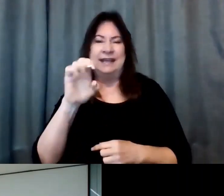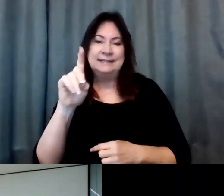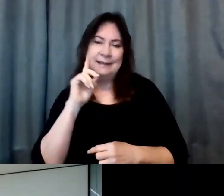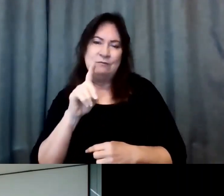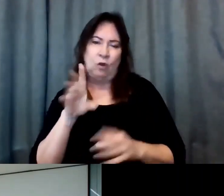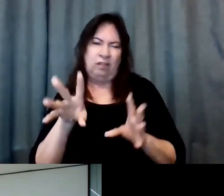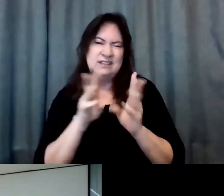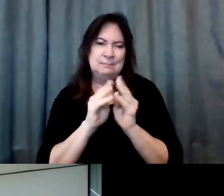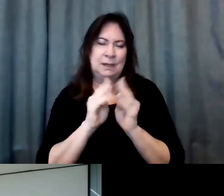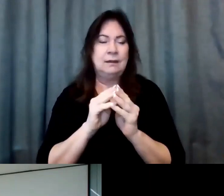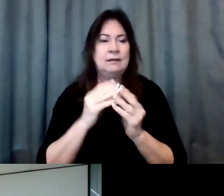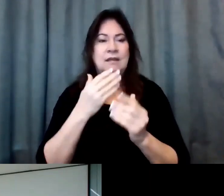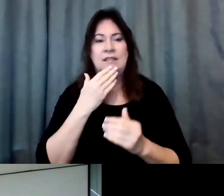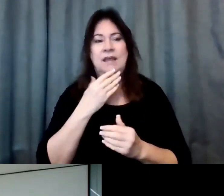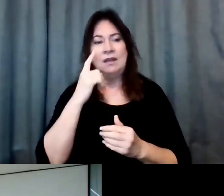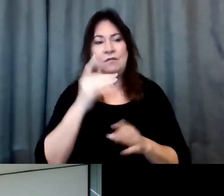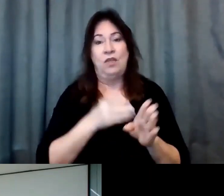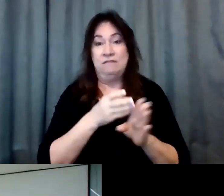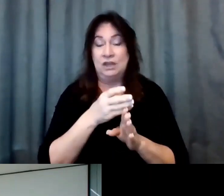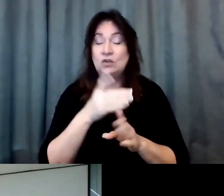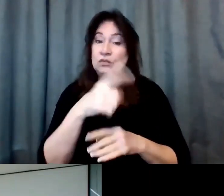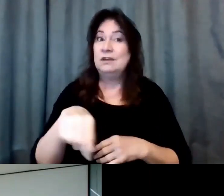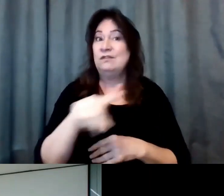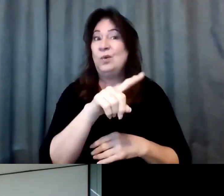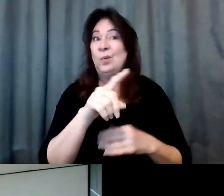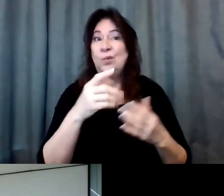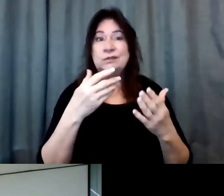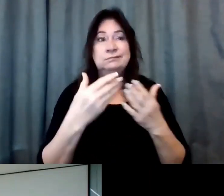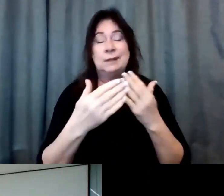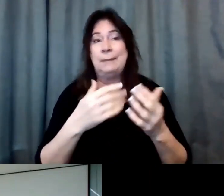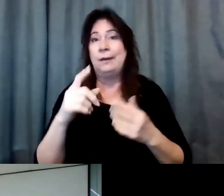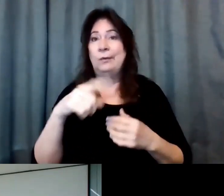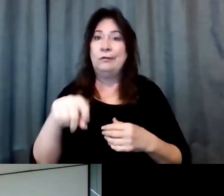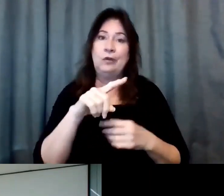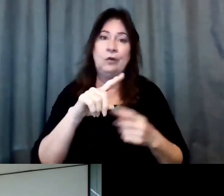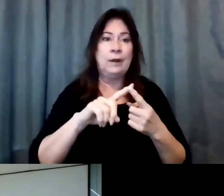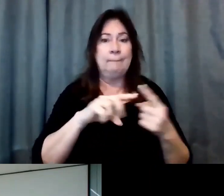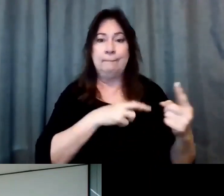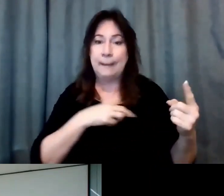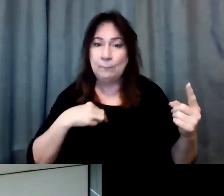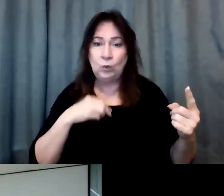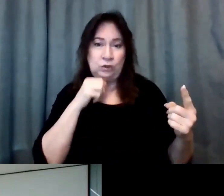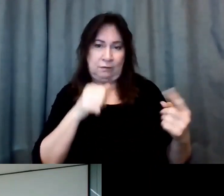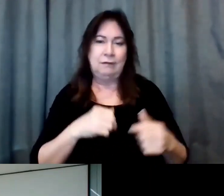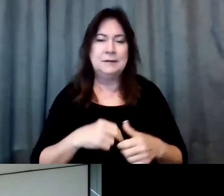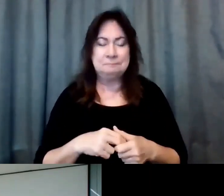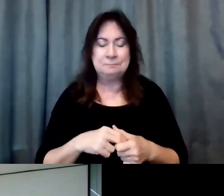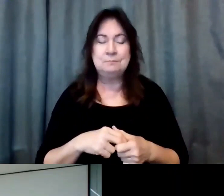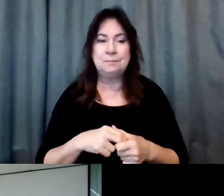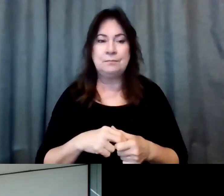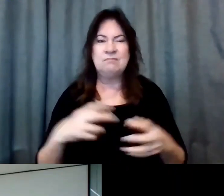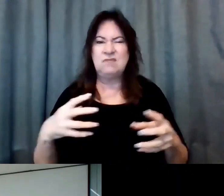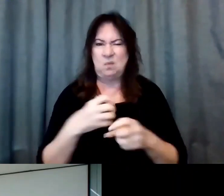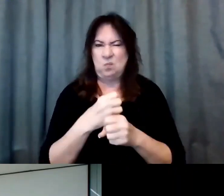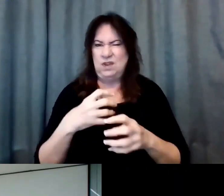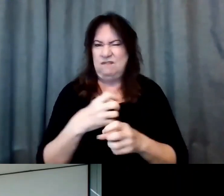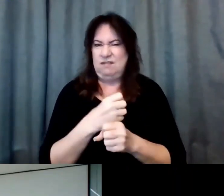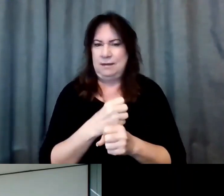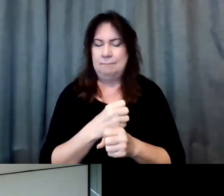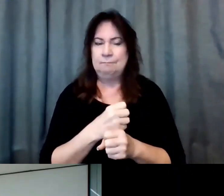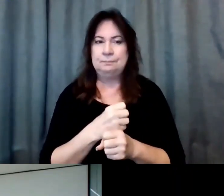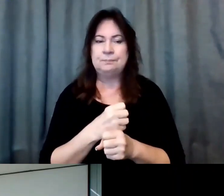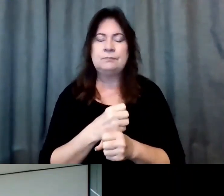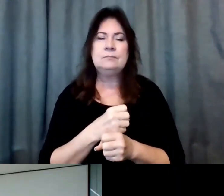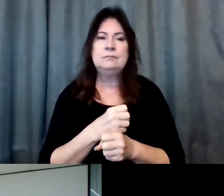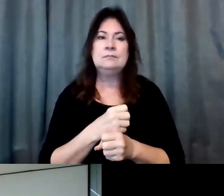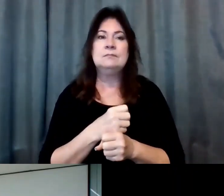like to thank for the field, whether you are a member or not. Briefly, we are asking